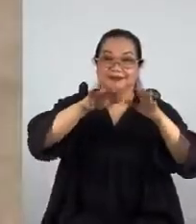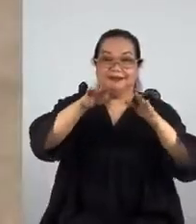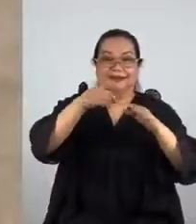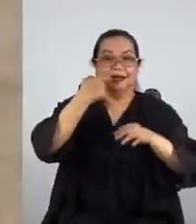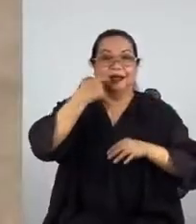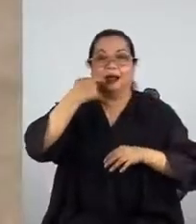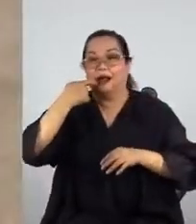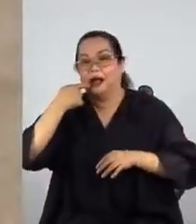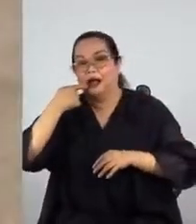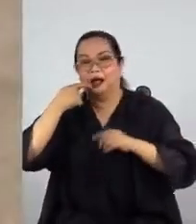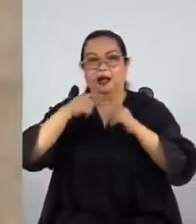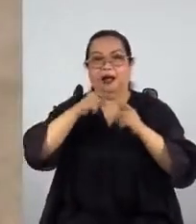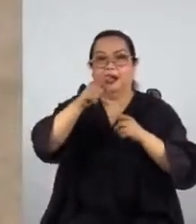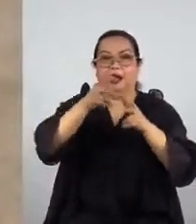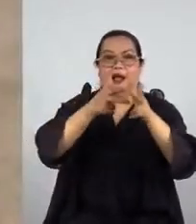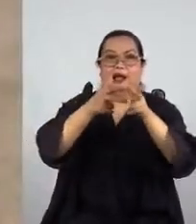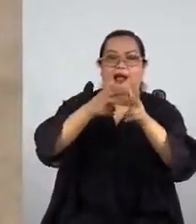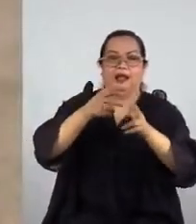as you run the race.